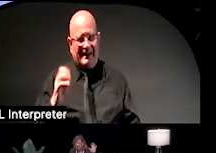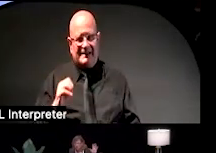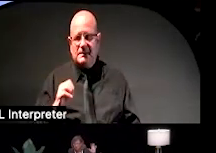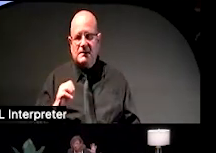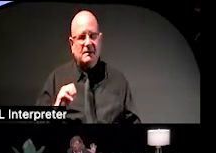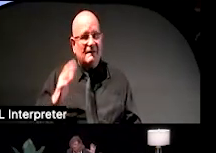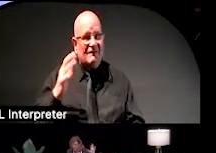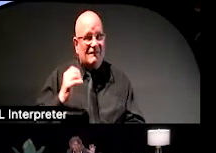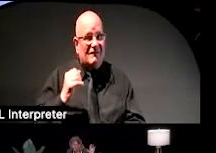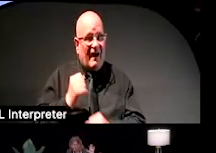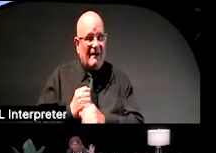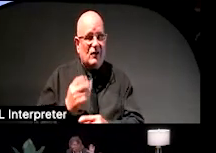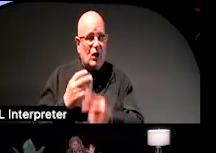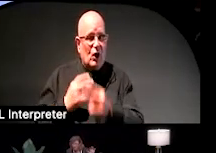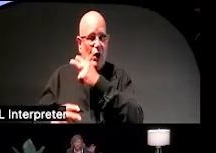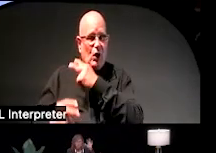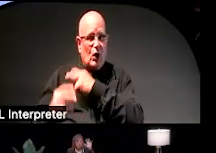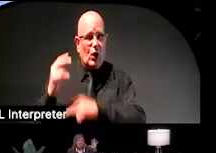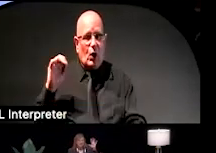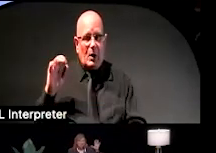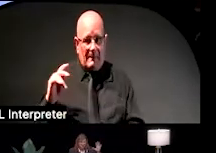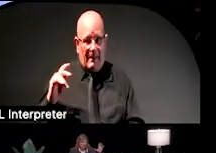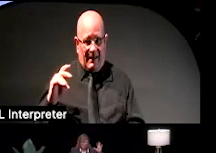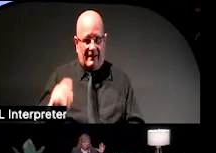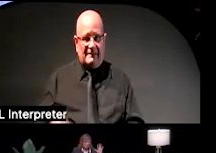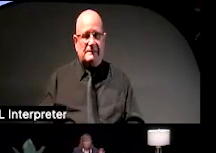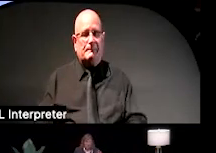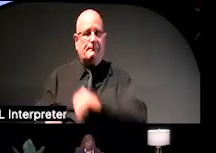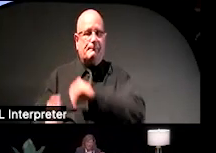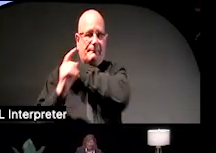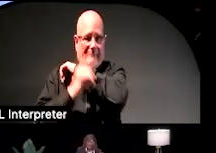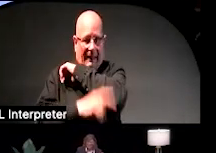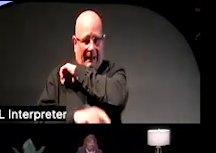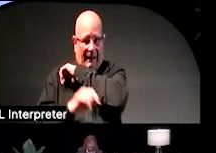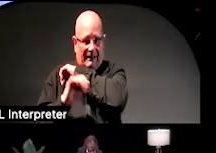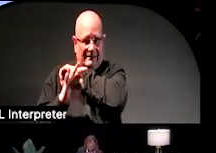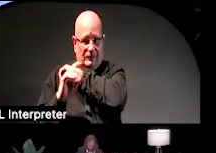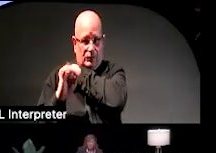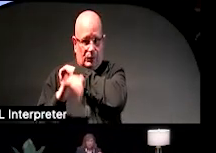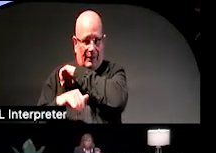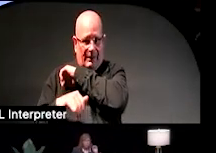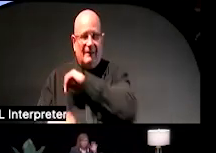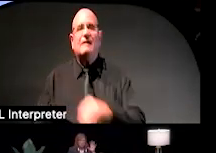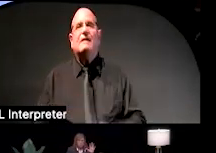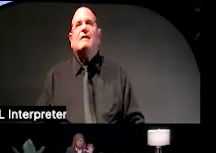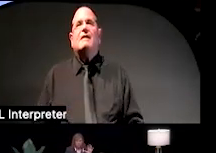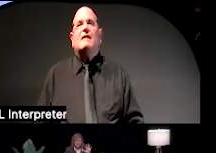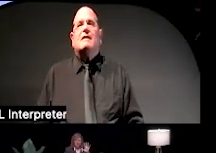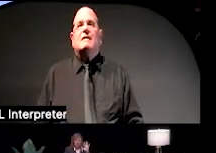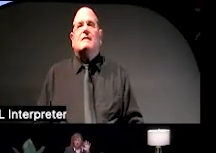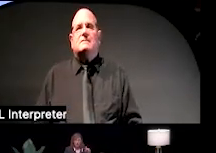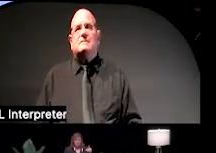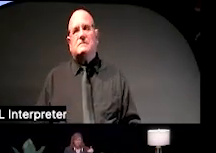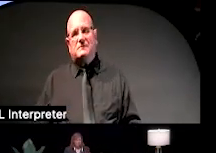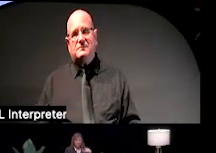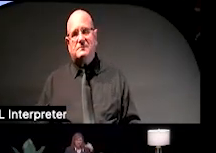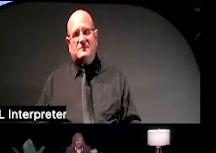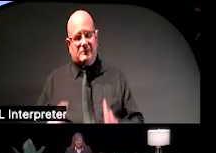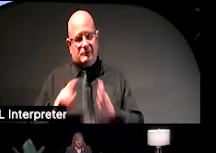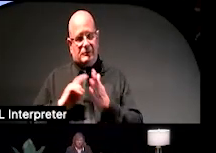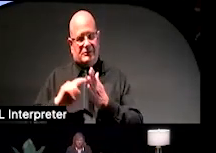look back period. You get penalized if you do that kind of stuff. So it's important to know